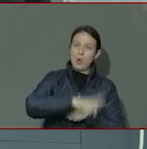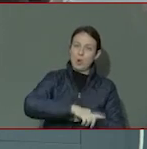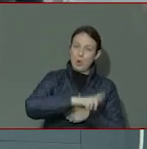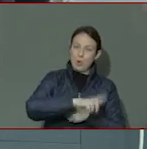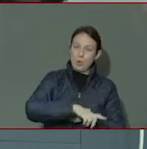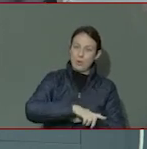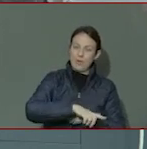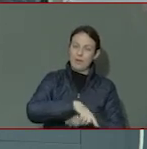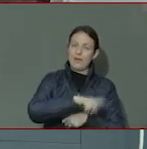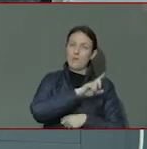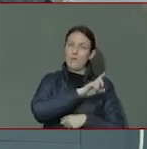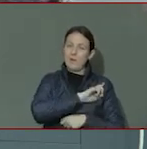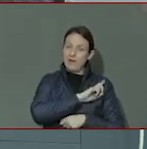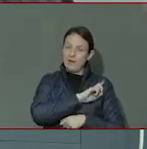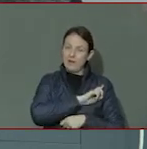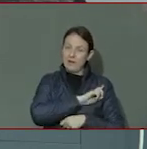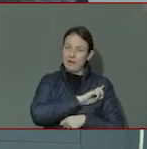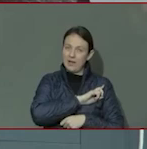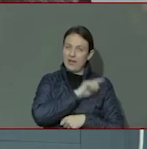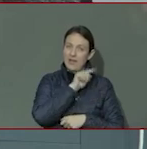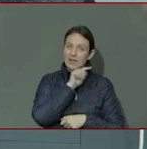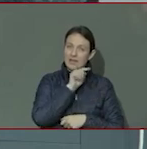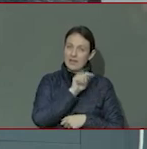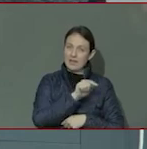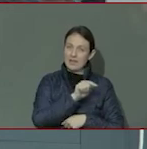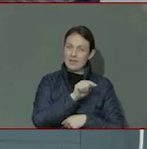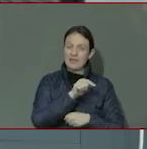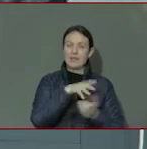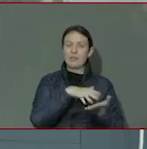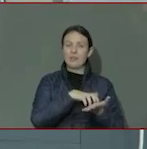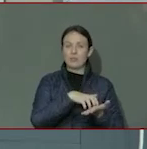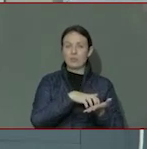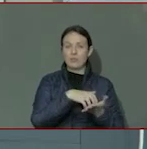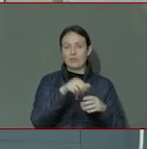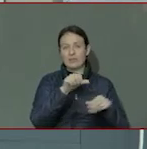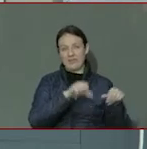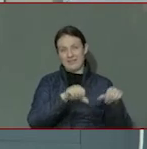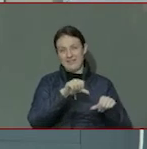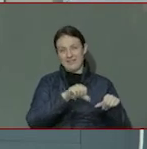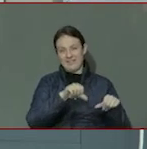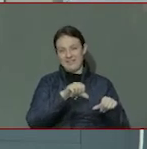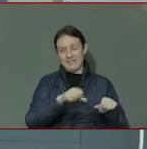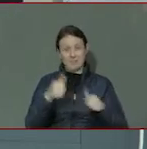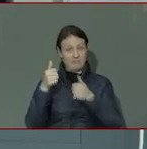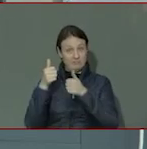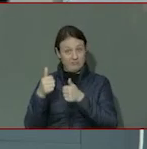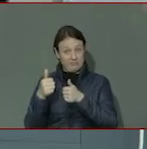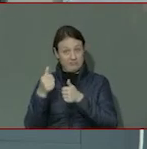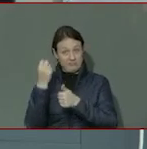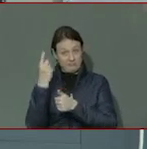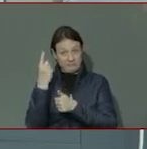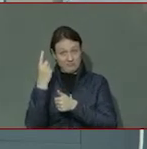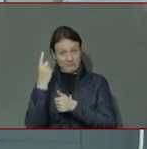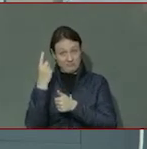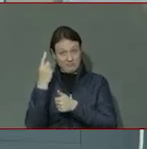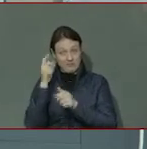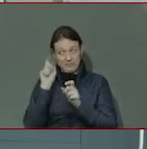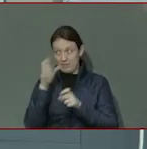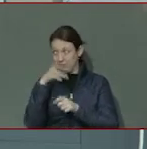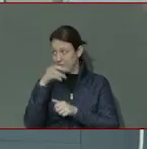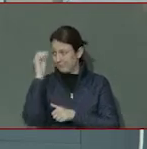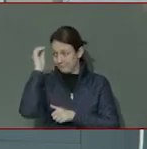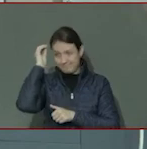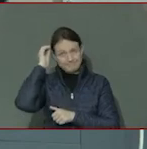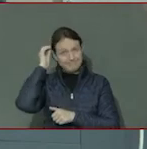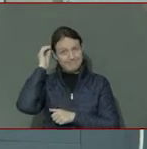because it is probably a weak acid. Happy with that? Okay, so remember this. Make a note